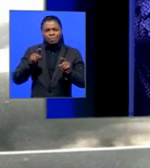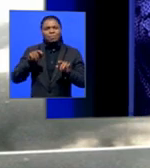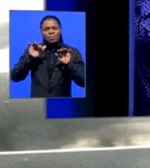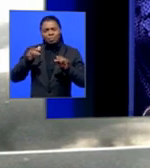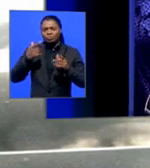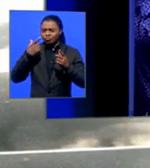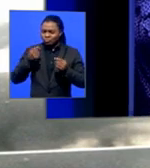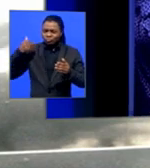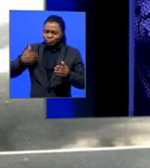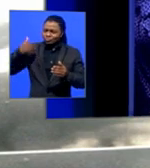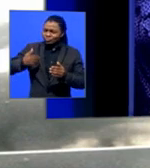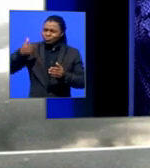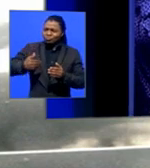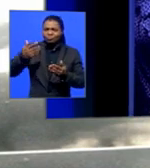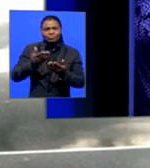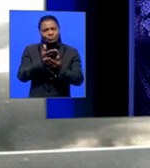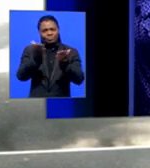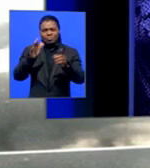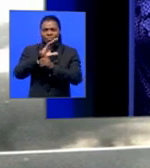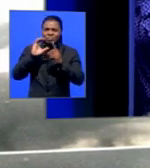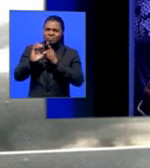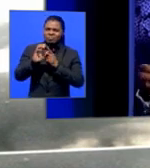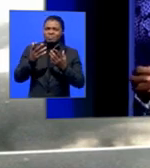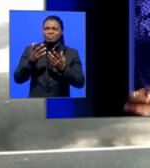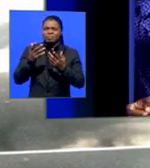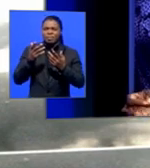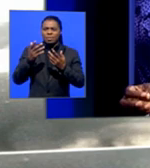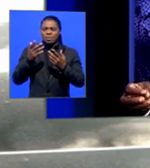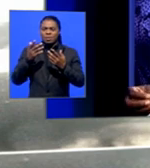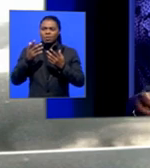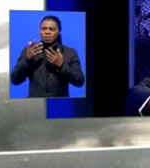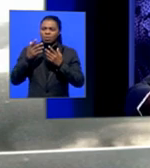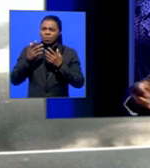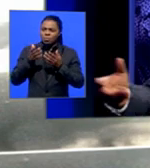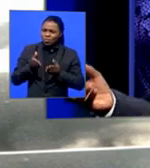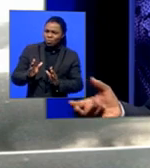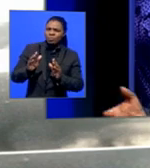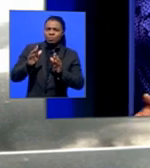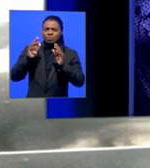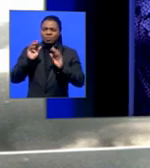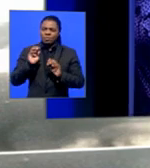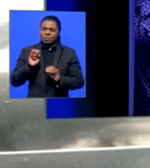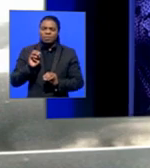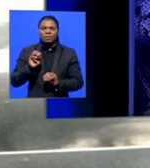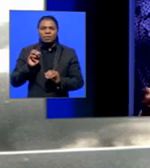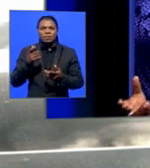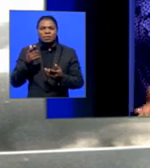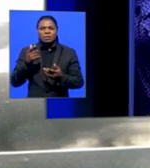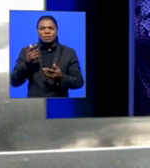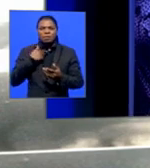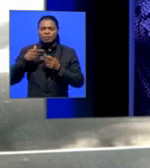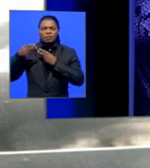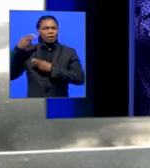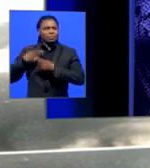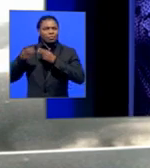systems, these cultural rights, and all this, this